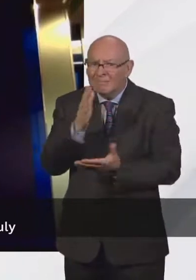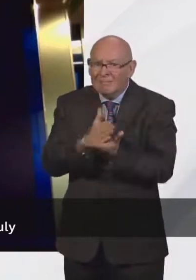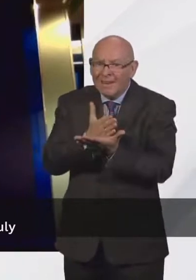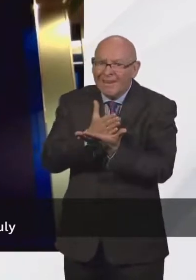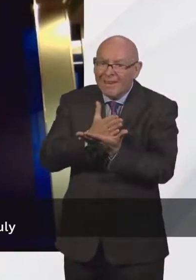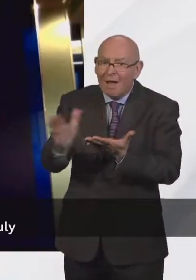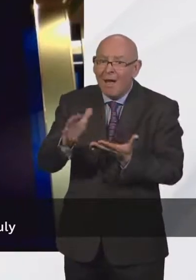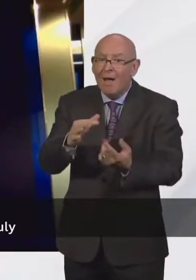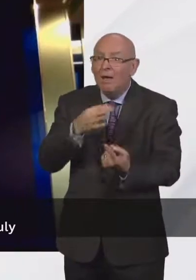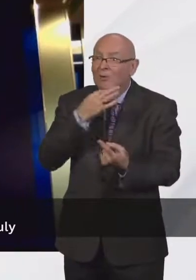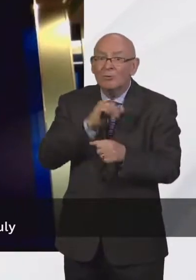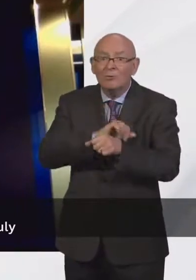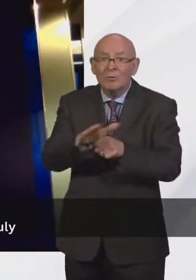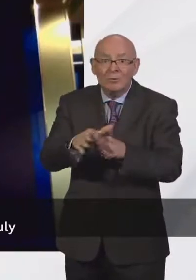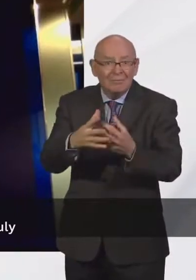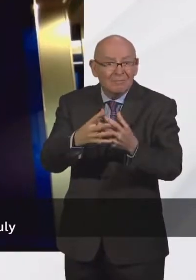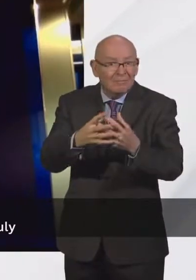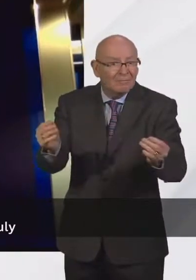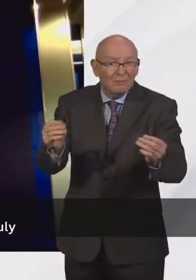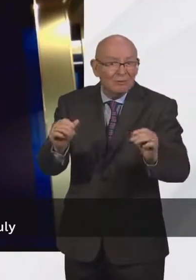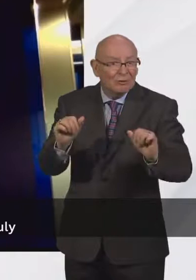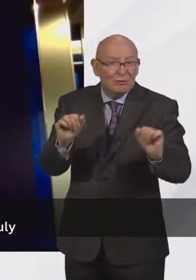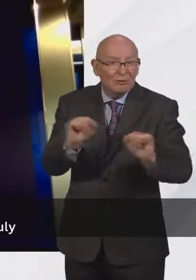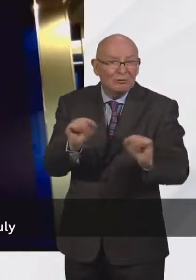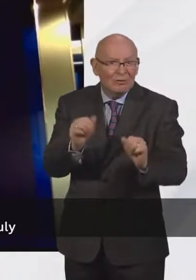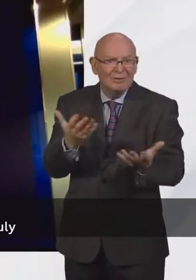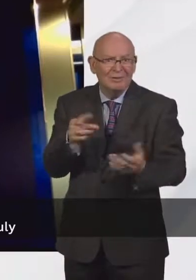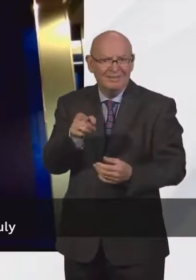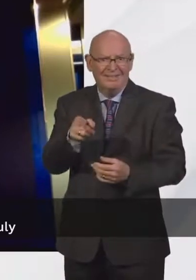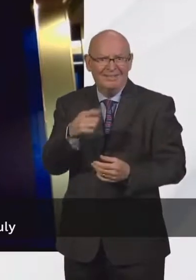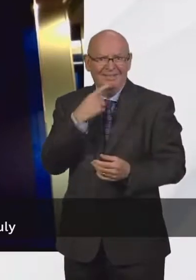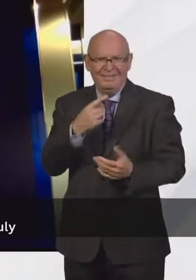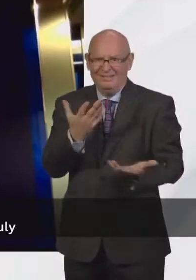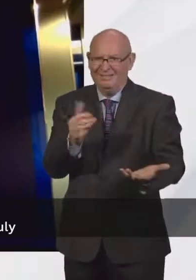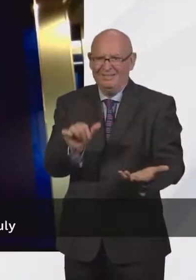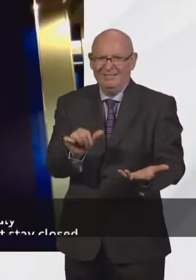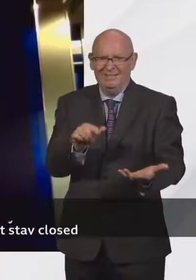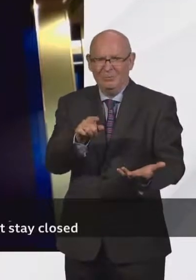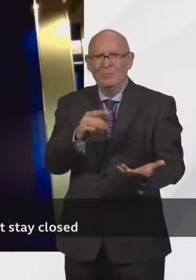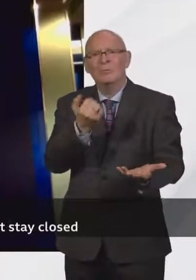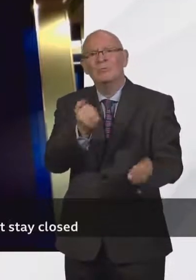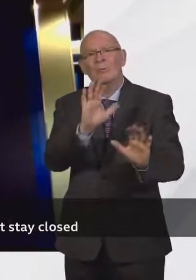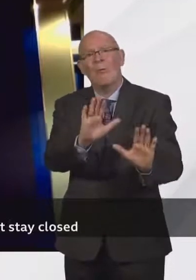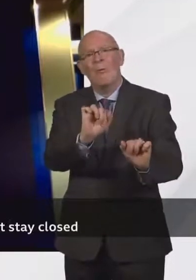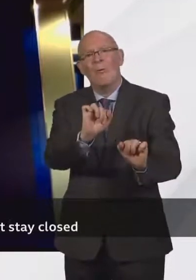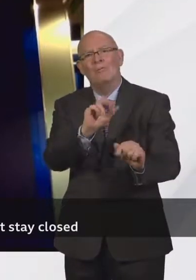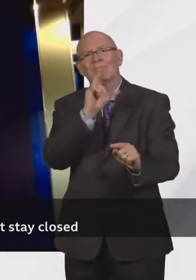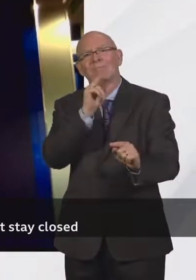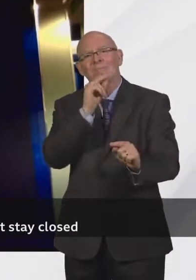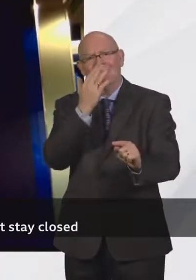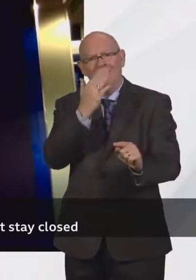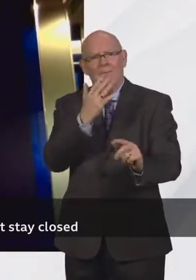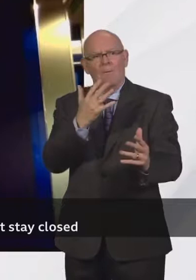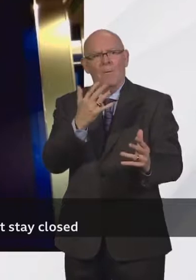overall package might cause an uptick in transmission? And could you just put on record, do you both